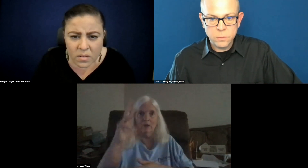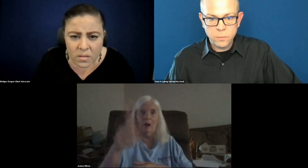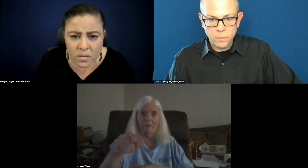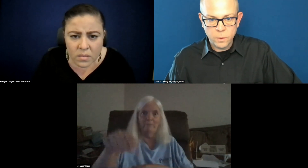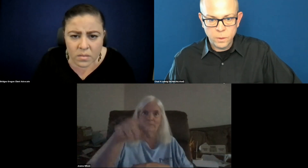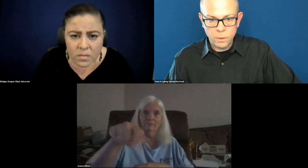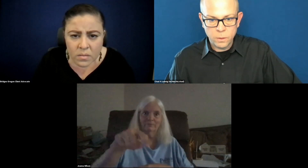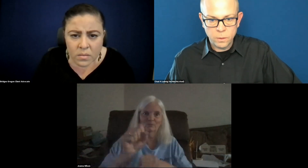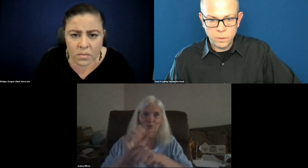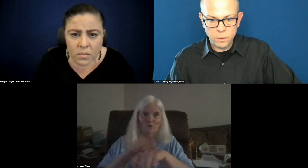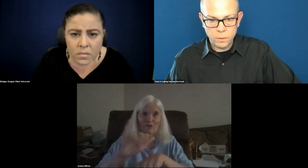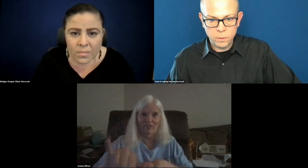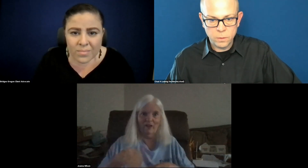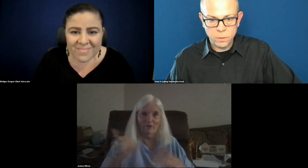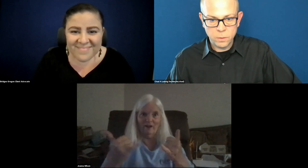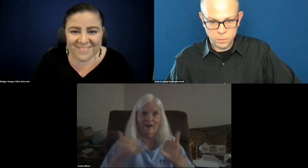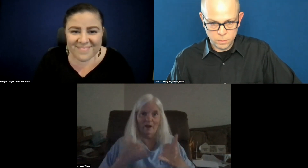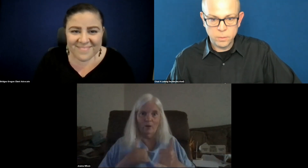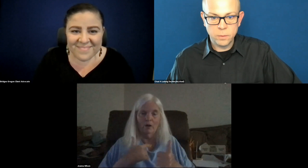donations to actually,